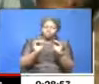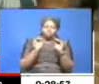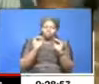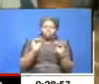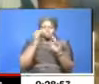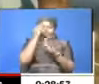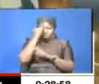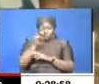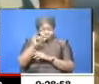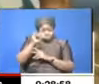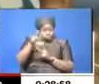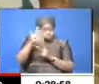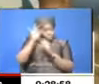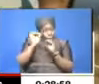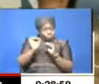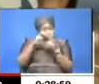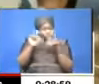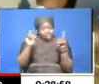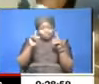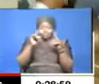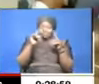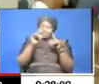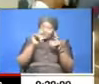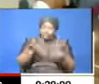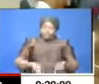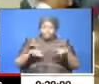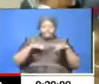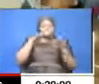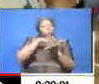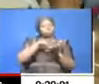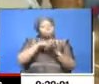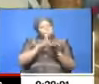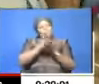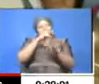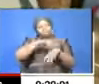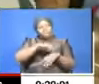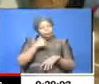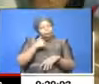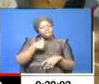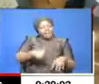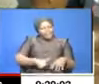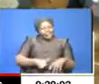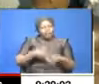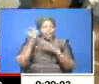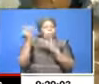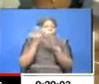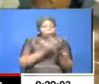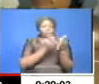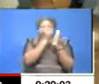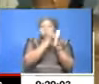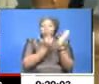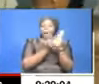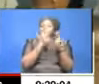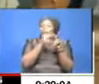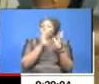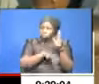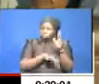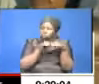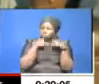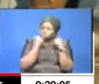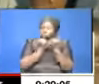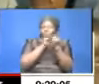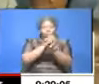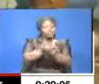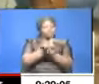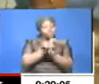njaa imezuka, tunaleta mpango inaitwa social protection program, kama vile inafanyika